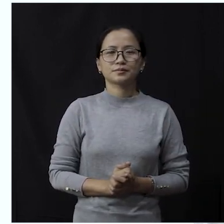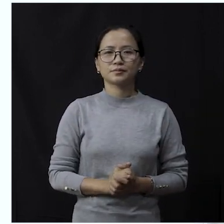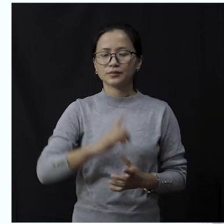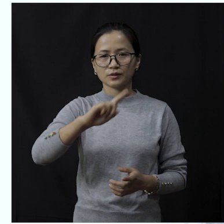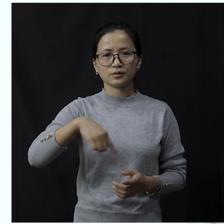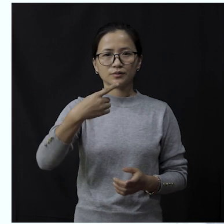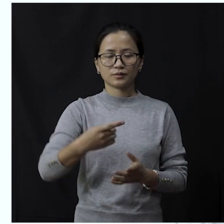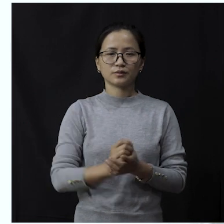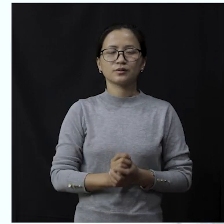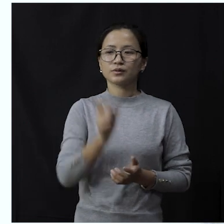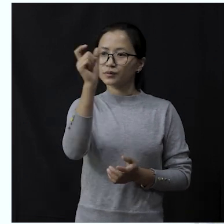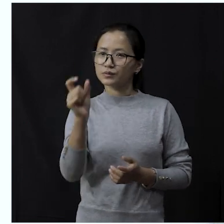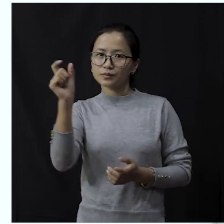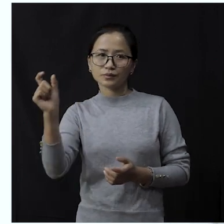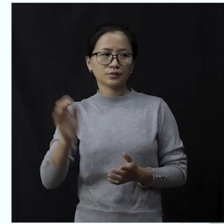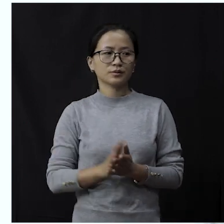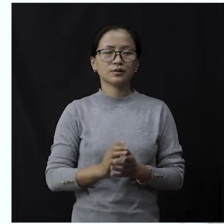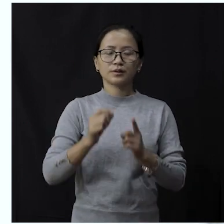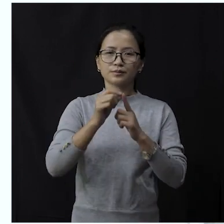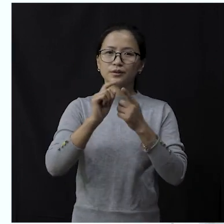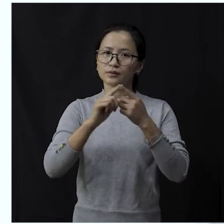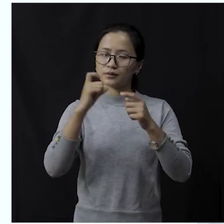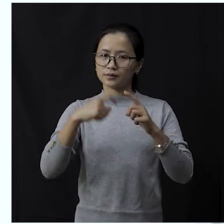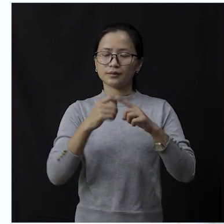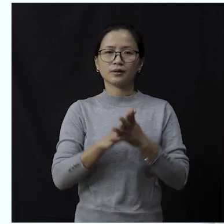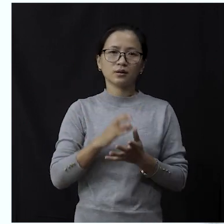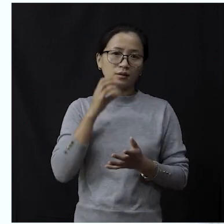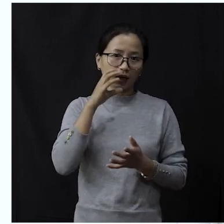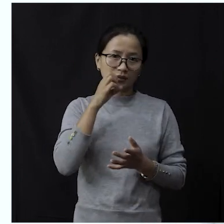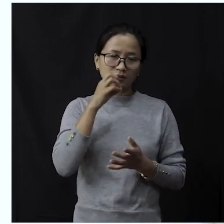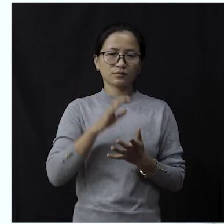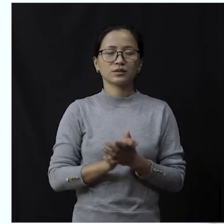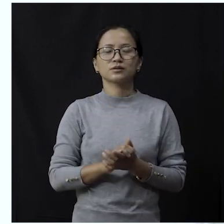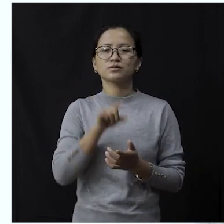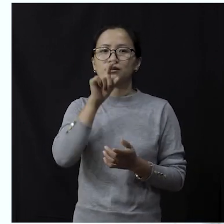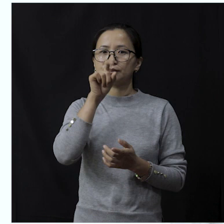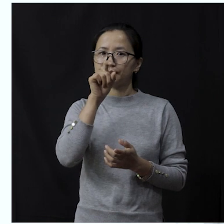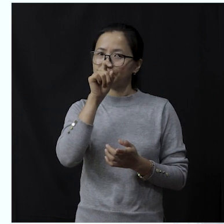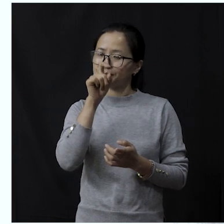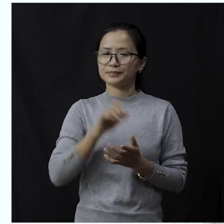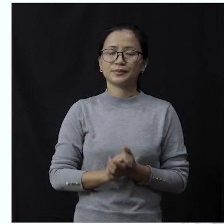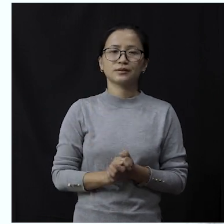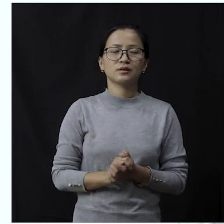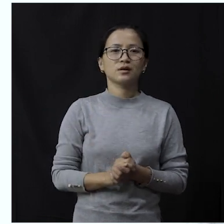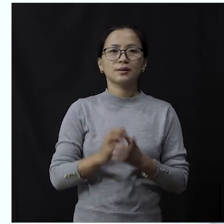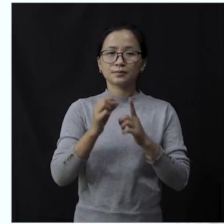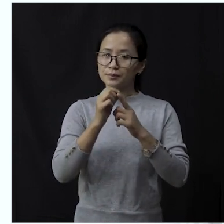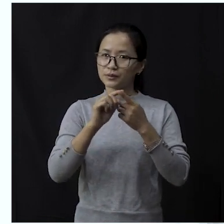And the next word we are going to learn is peck. Birds biting with their beak. Repeat,